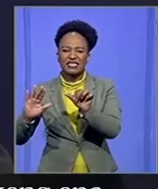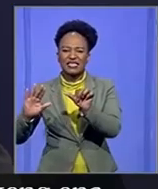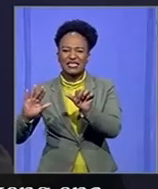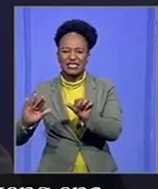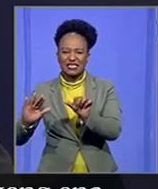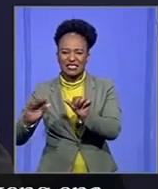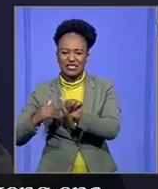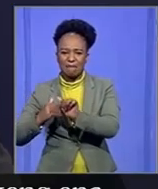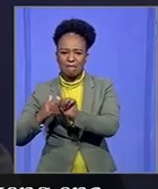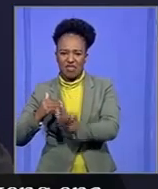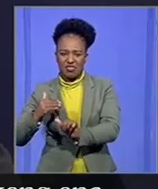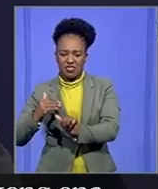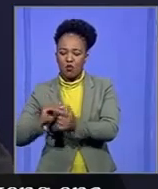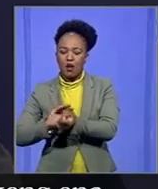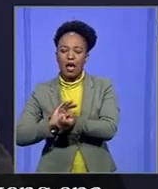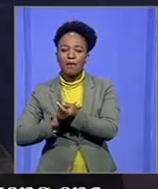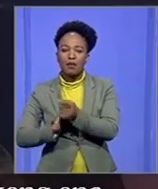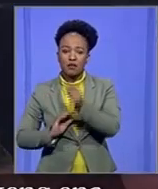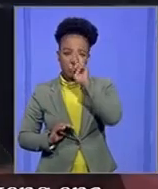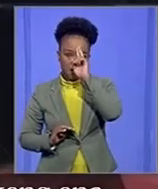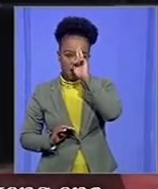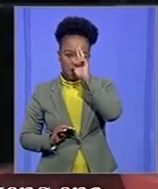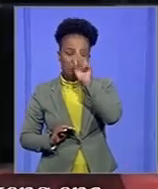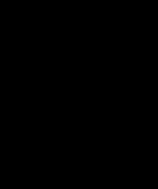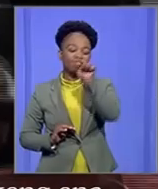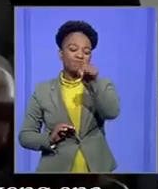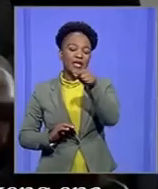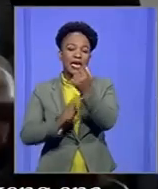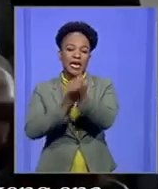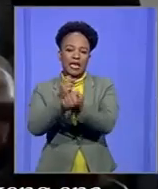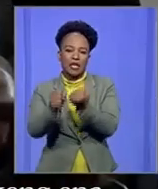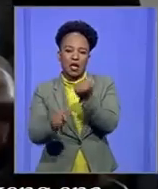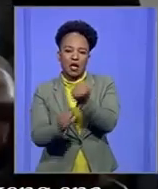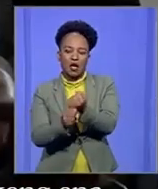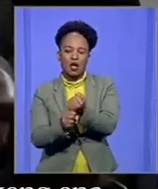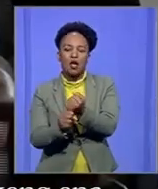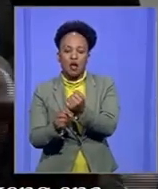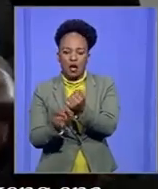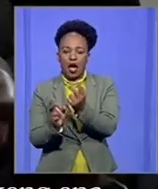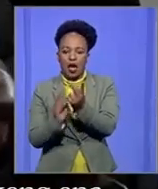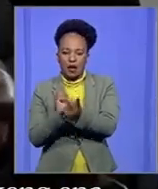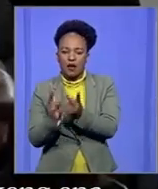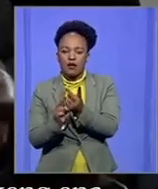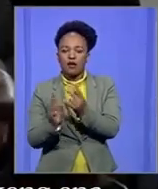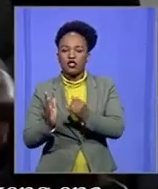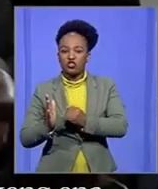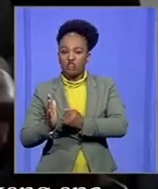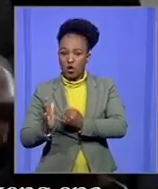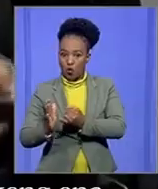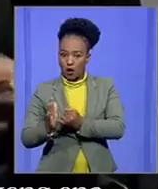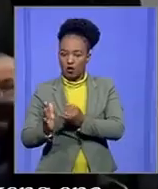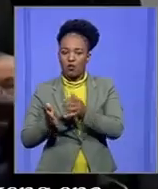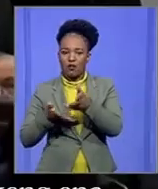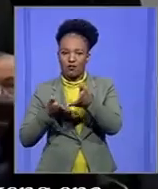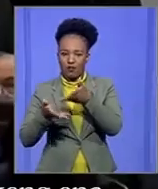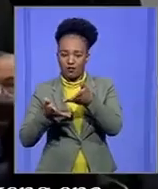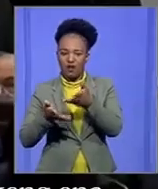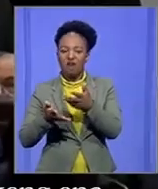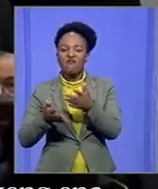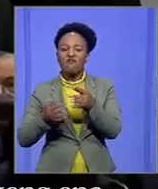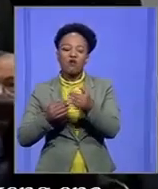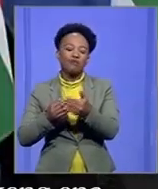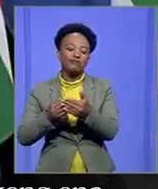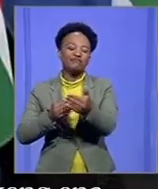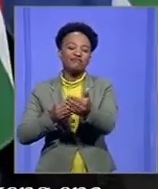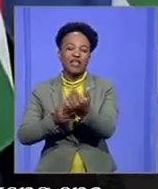seno se fela. Ka re tla gopola gore ka January go tla ba gape le Cabinet Lekgotla e tla belebella selemo kaofela, mme